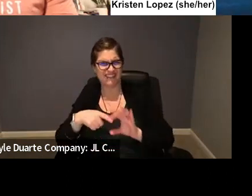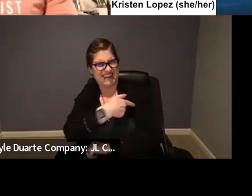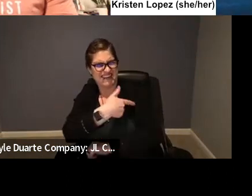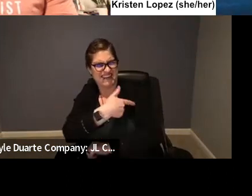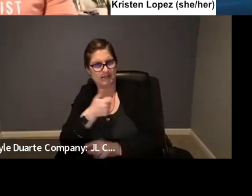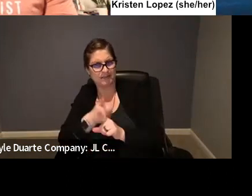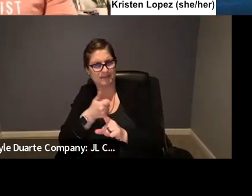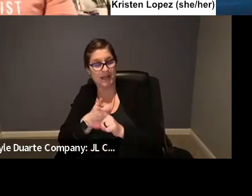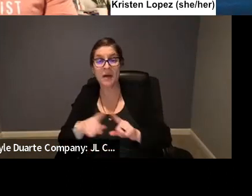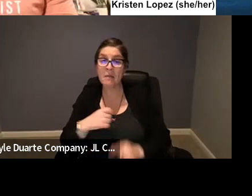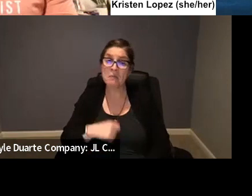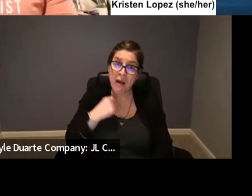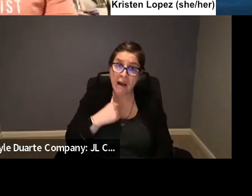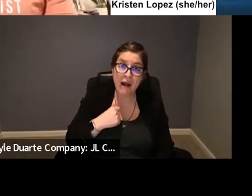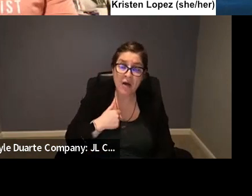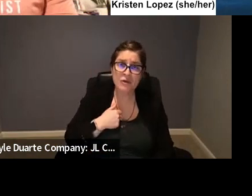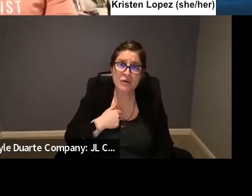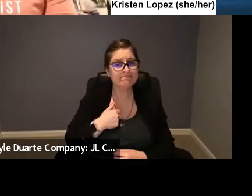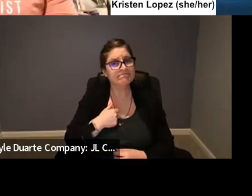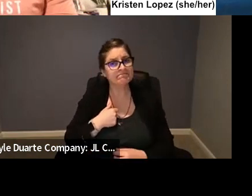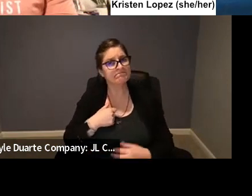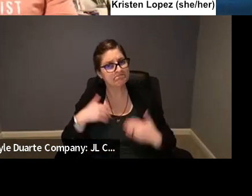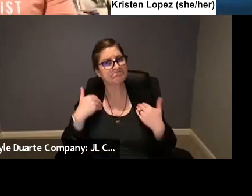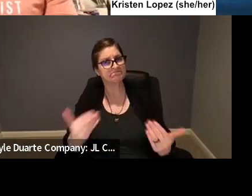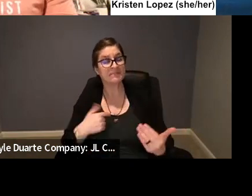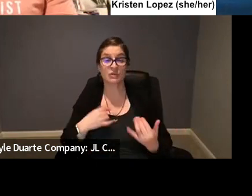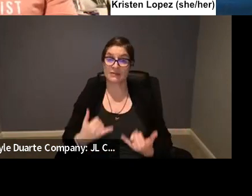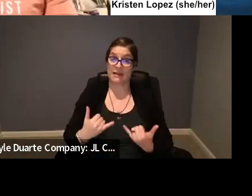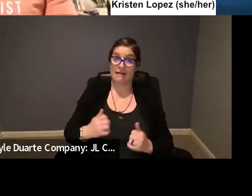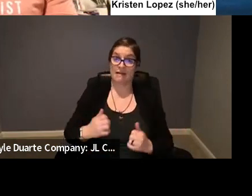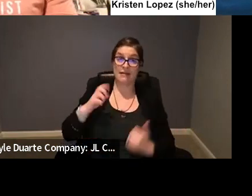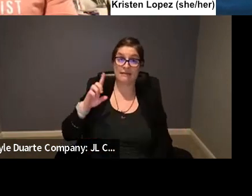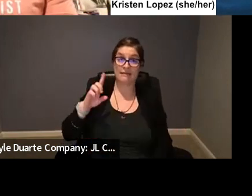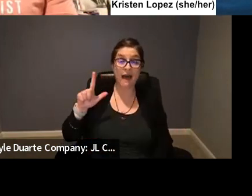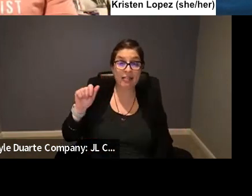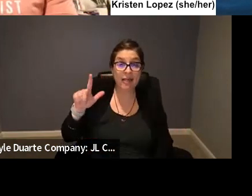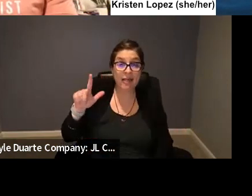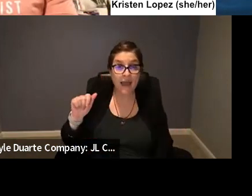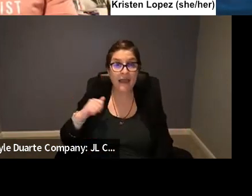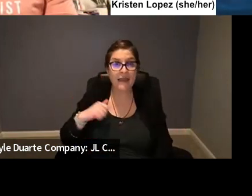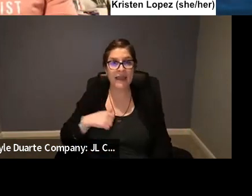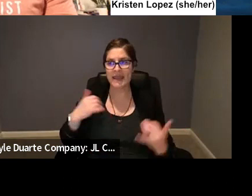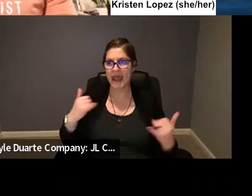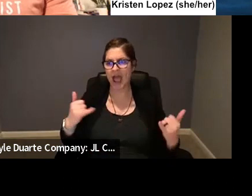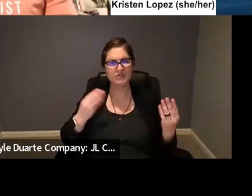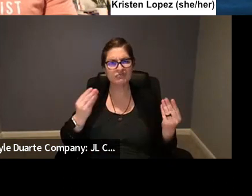it's just at a part, you know, I'm in Los Angeles and, you know, it's essentially, it's over. Somehow we've settled on a